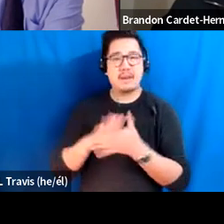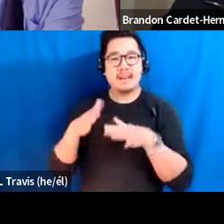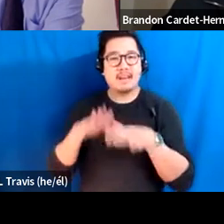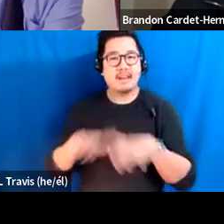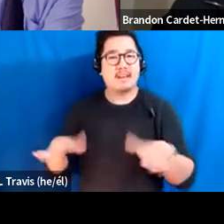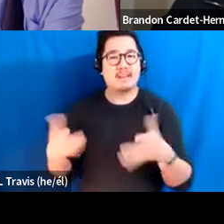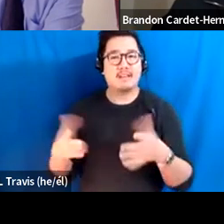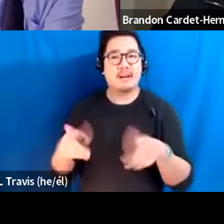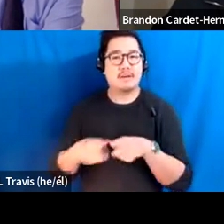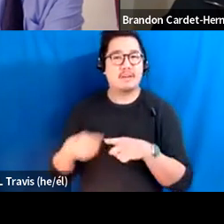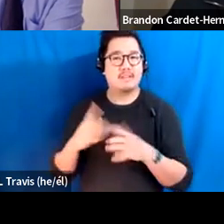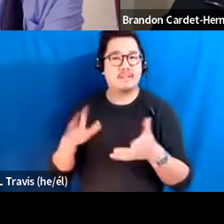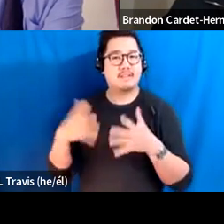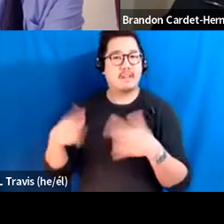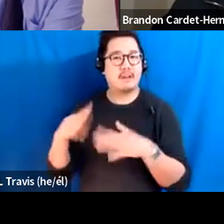offer